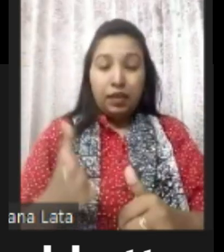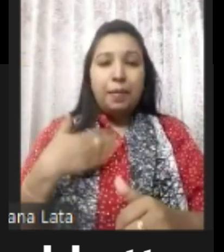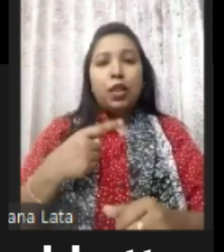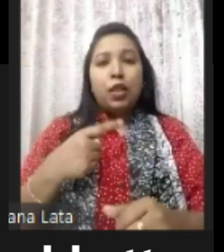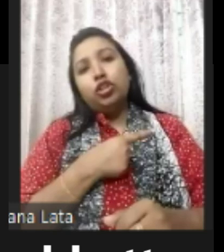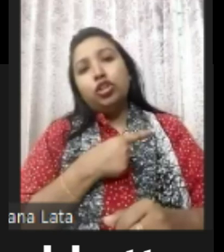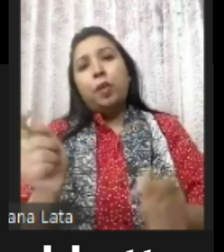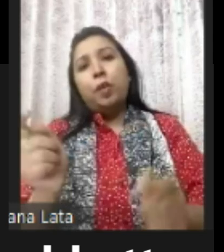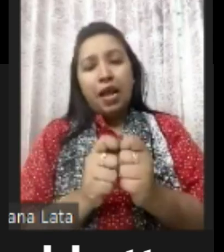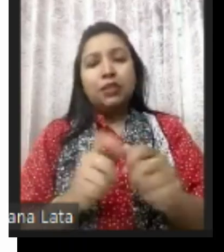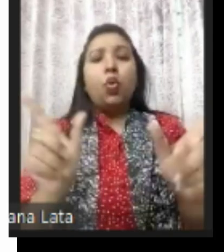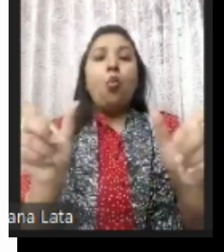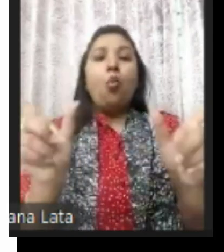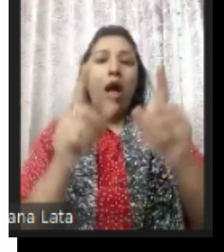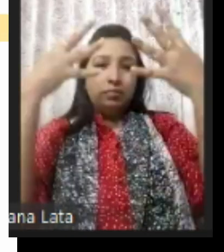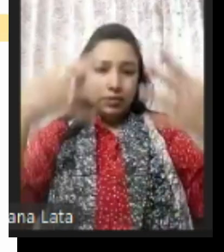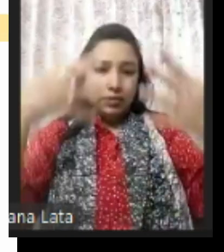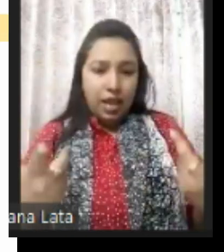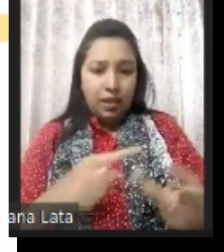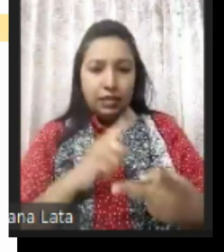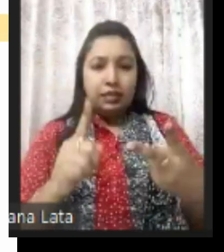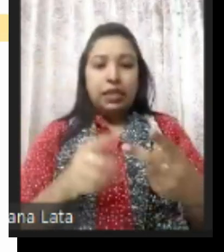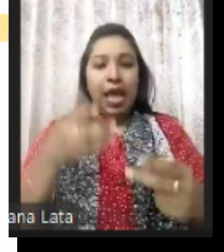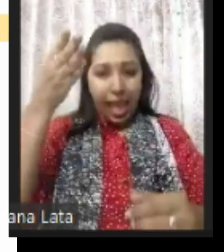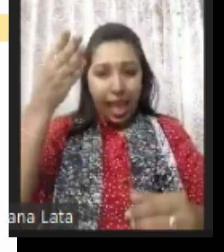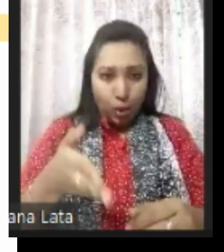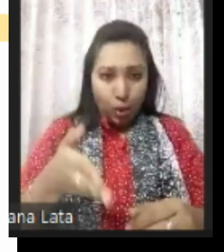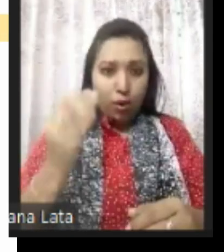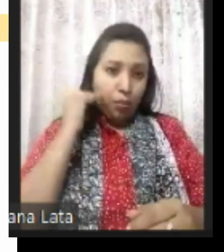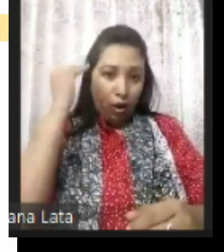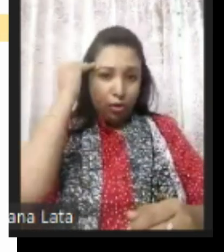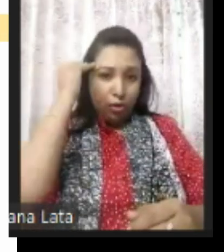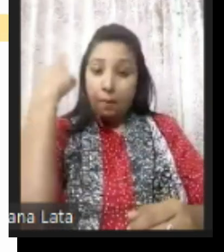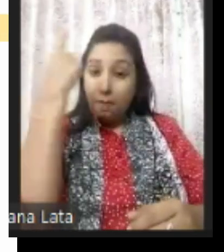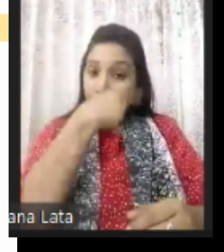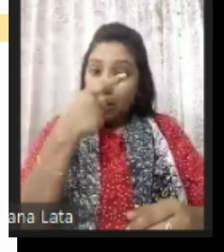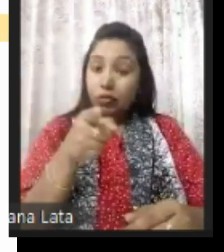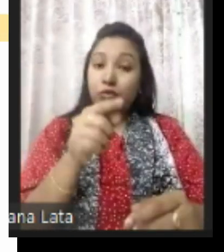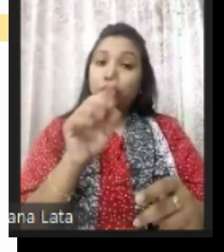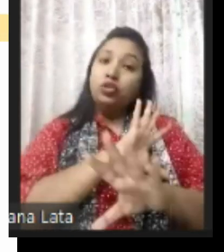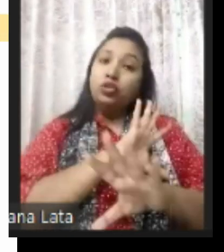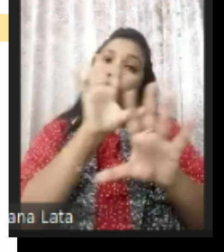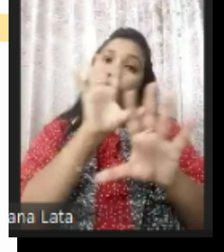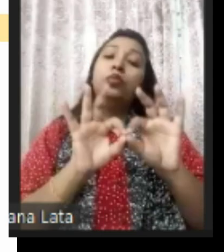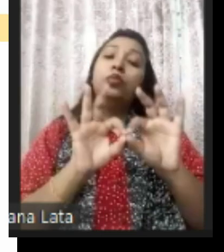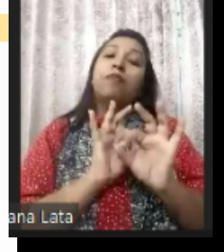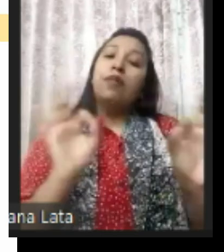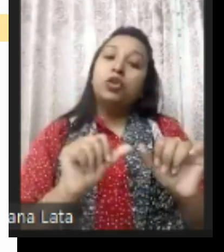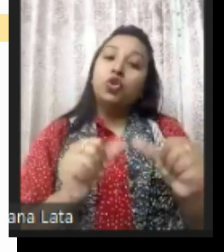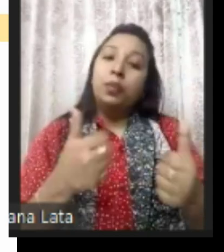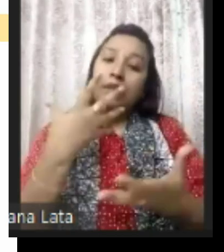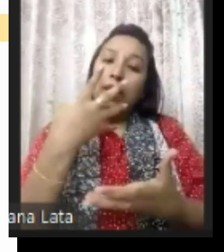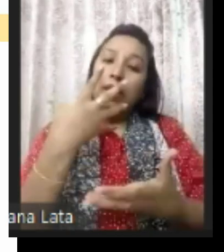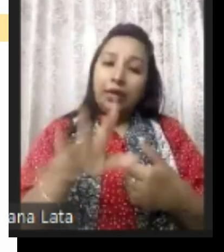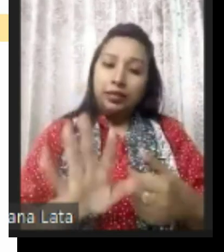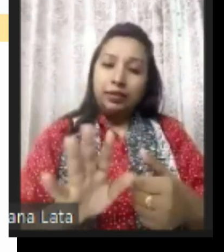including webs, Manik Mohammed has left the now in slideshow. all the Manik Mohammed has joined the meeting alert. Speech mode off. All